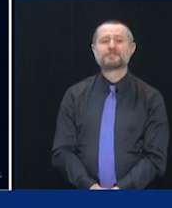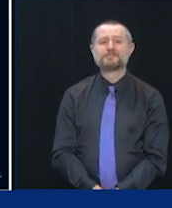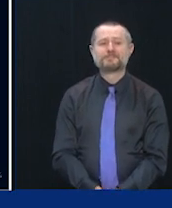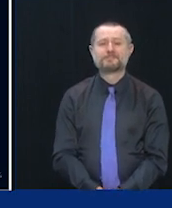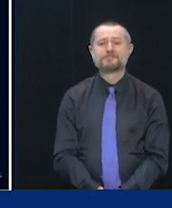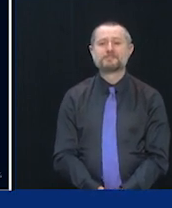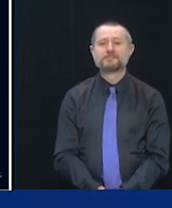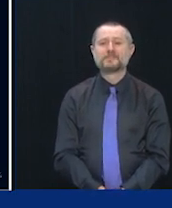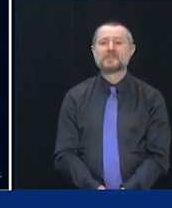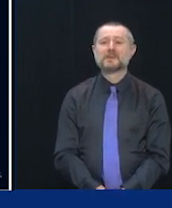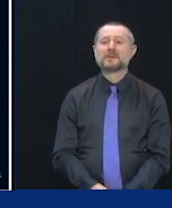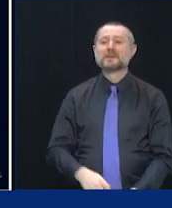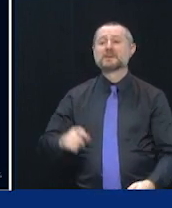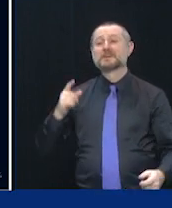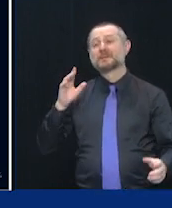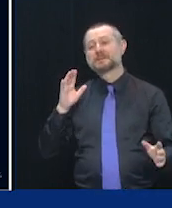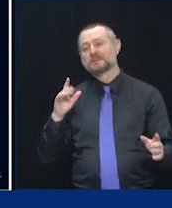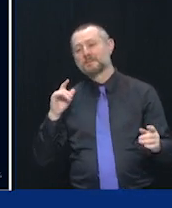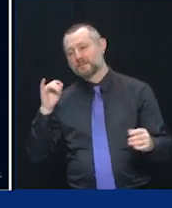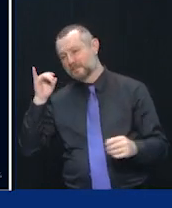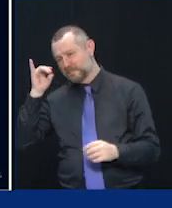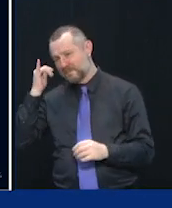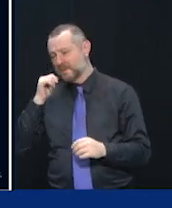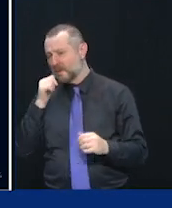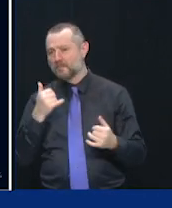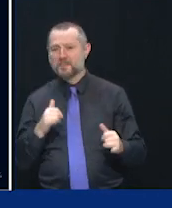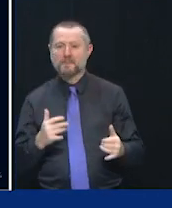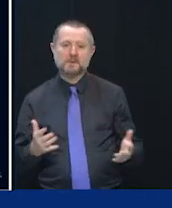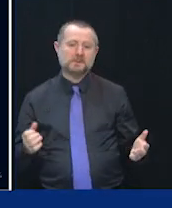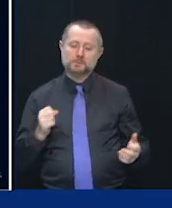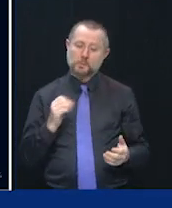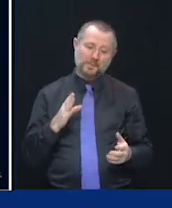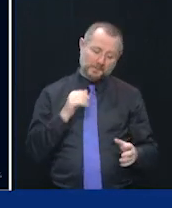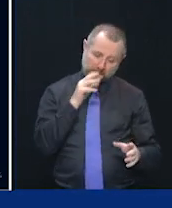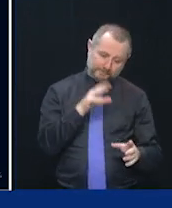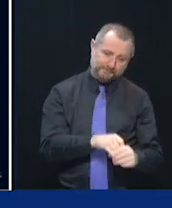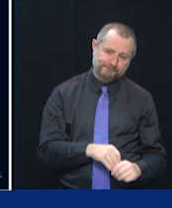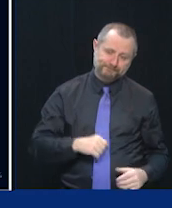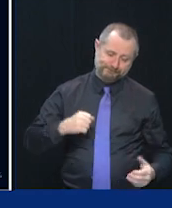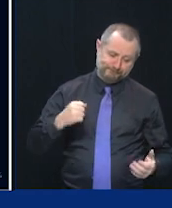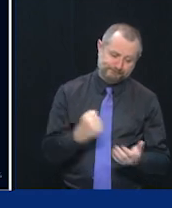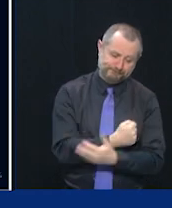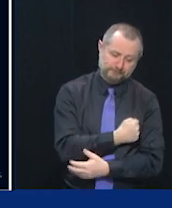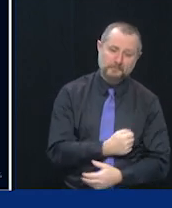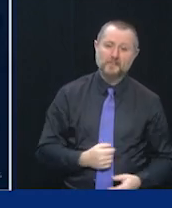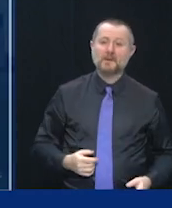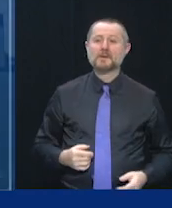And the Bills aren't even in the Super Bowl this year. So TV works fine.